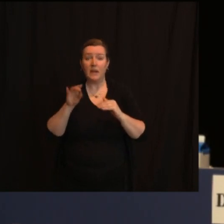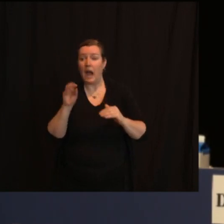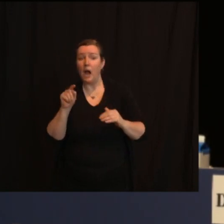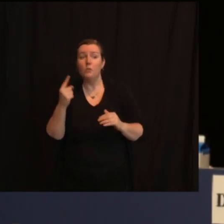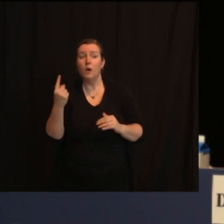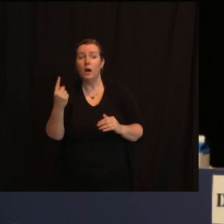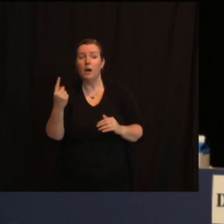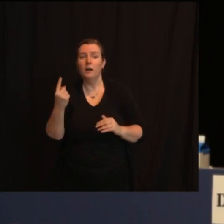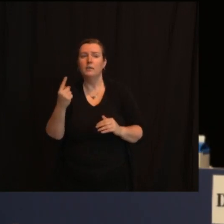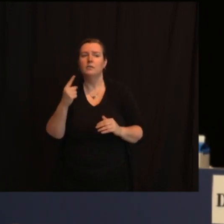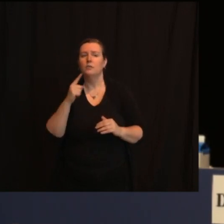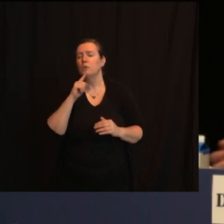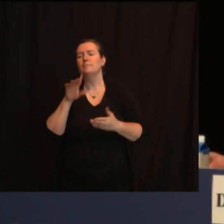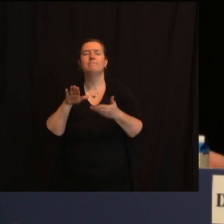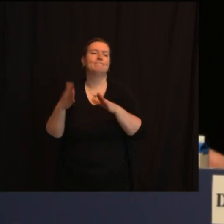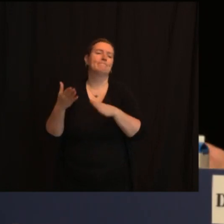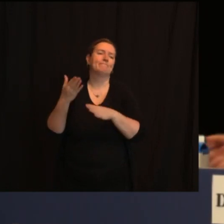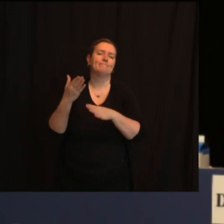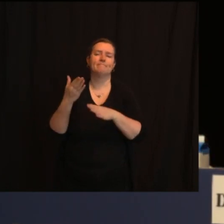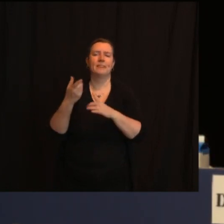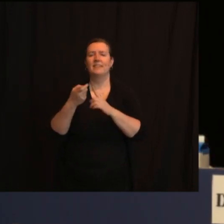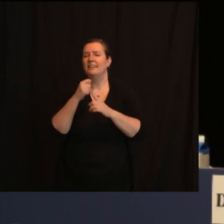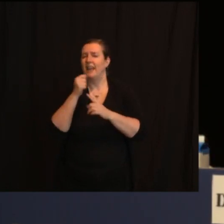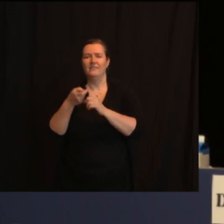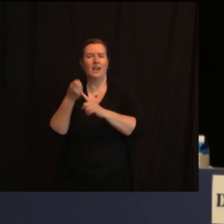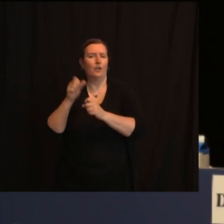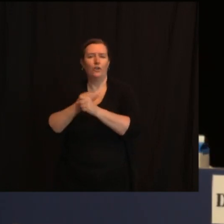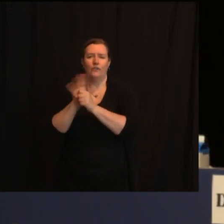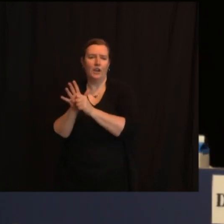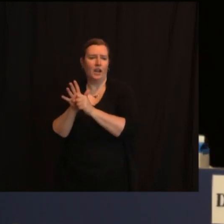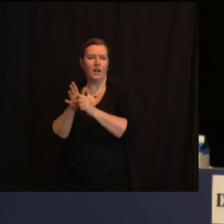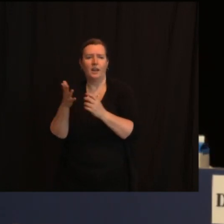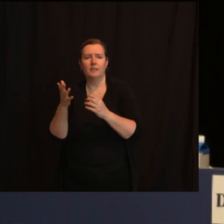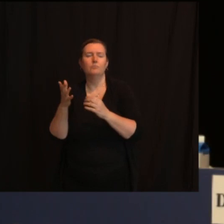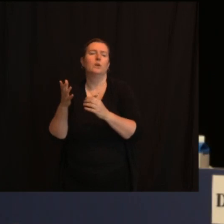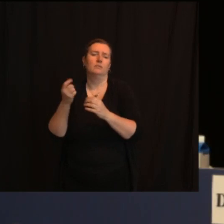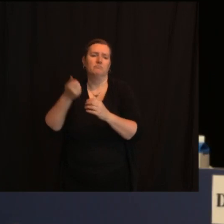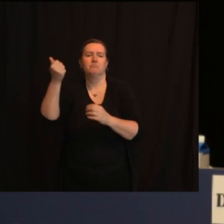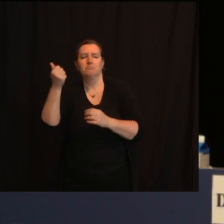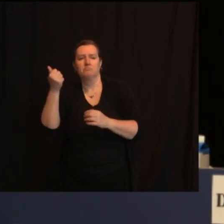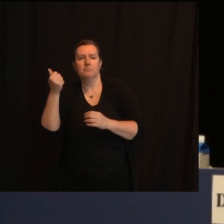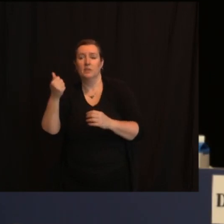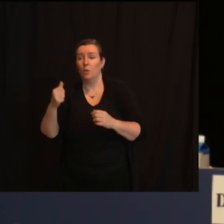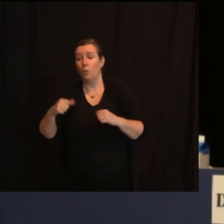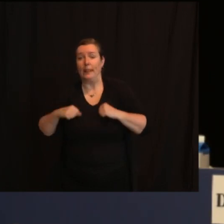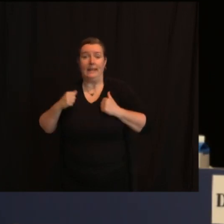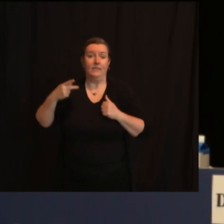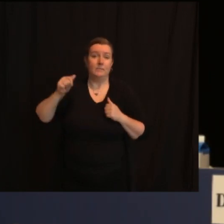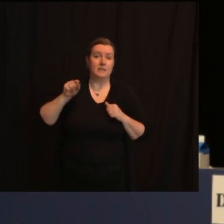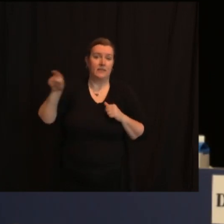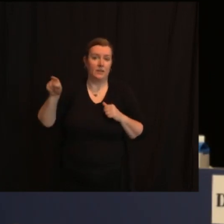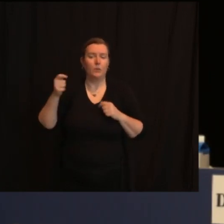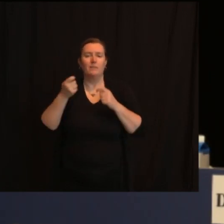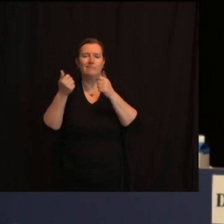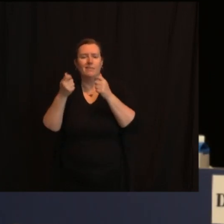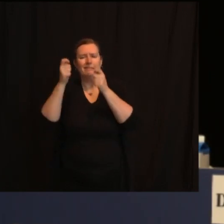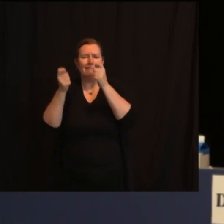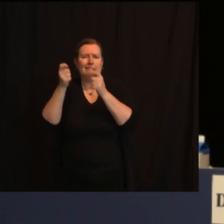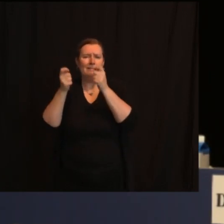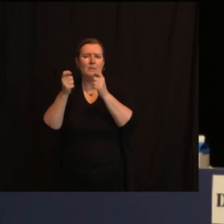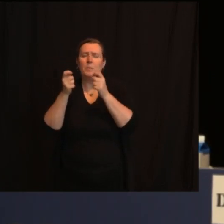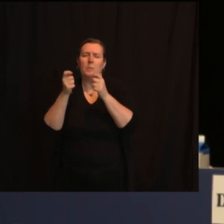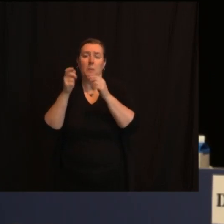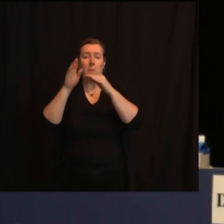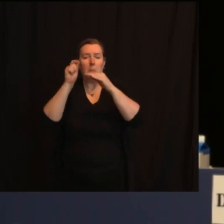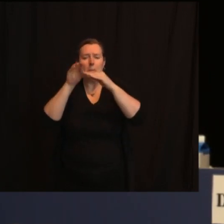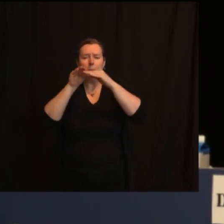discovered, like maybe they weren't a New Jersey resident, they might have lived somewhere else instead, so they don't get counted in our numbers, or they might have been a duplicate case.